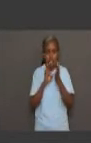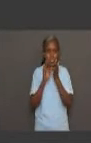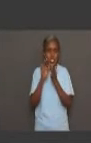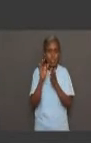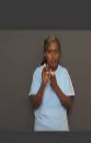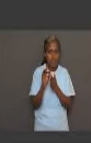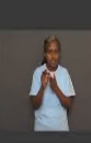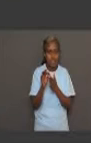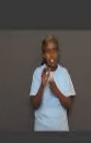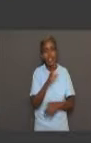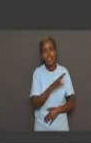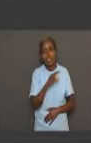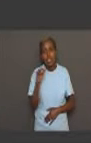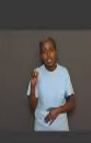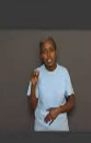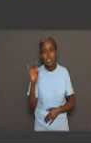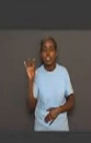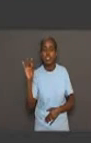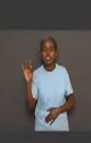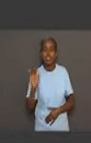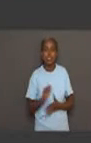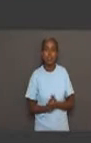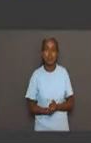will ever end in an 8.